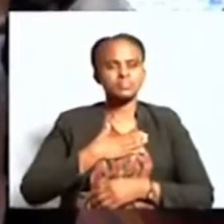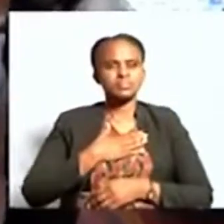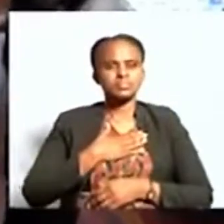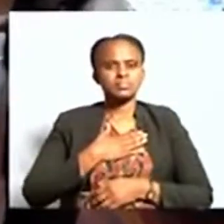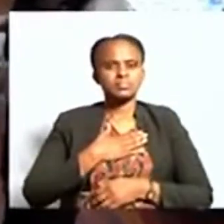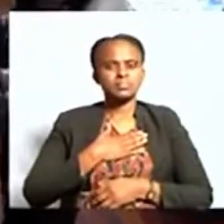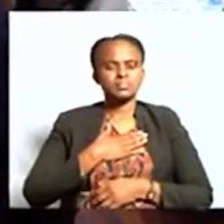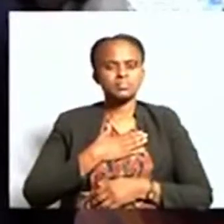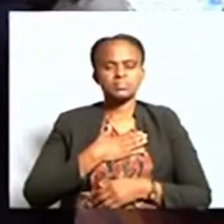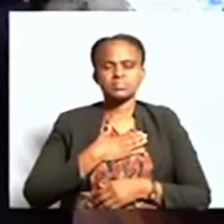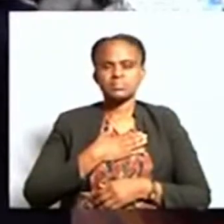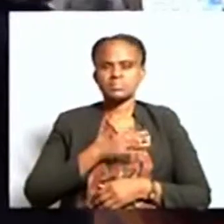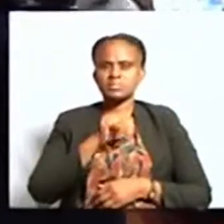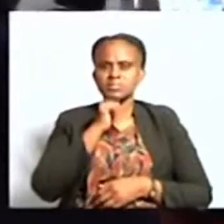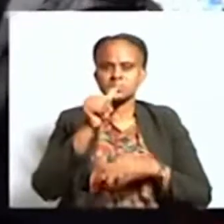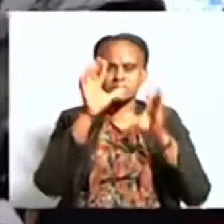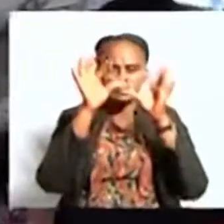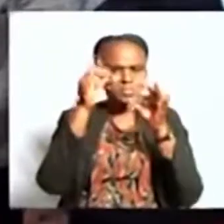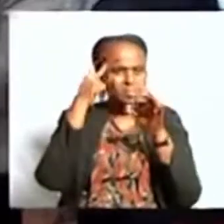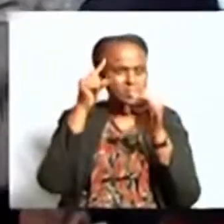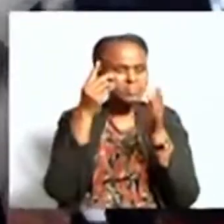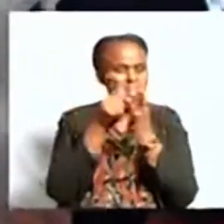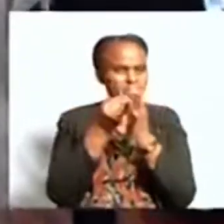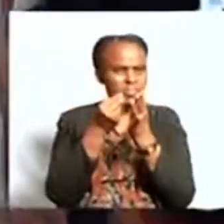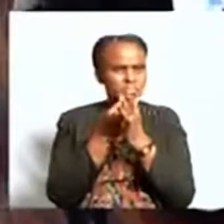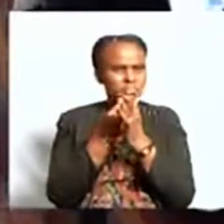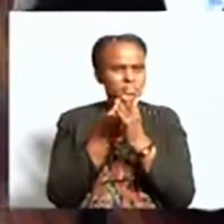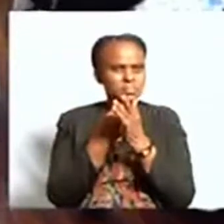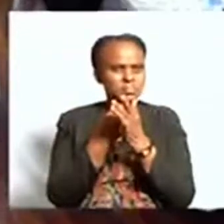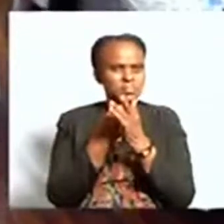the unaccounted for revenue under